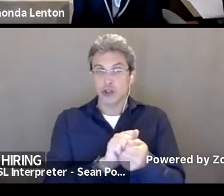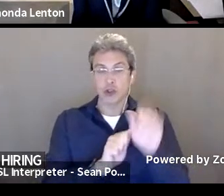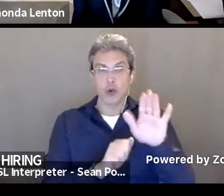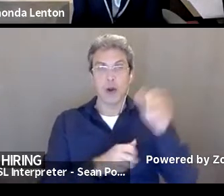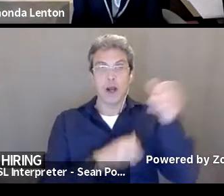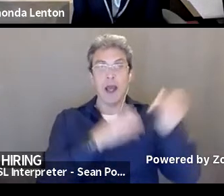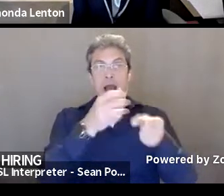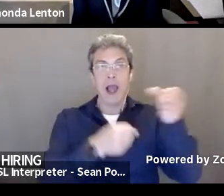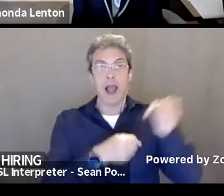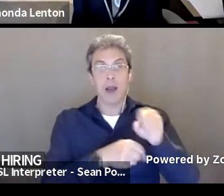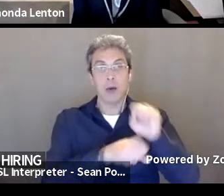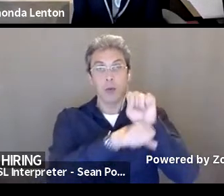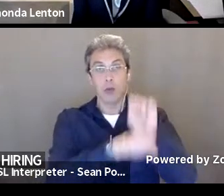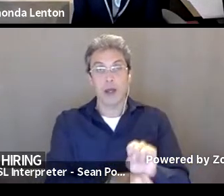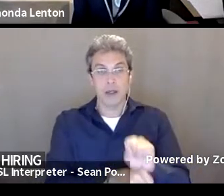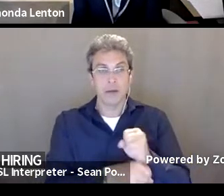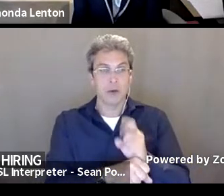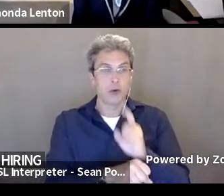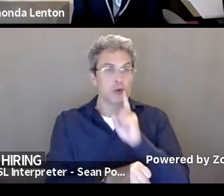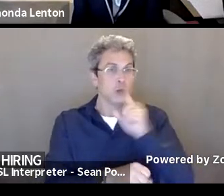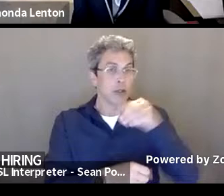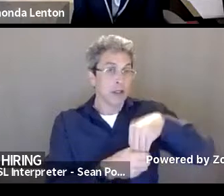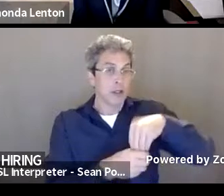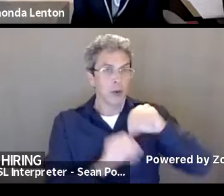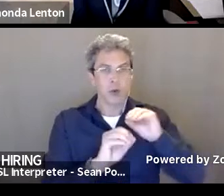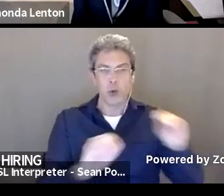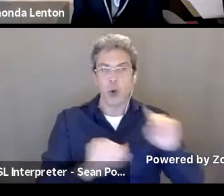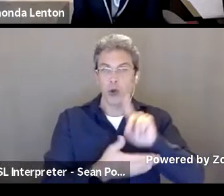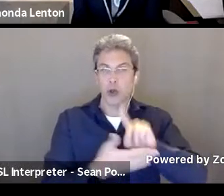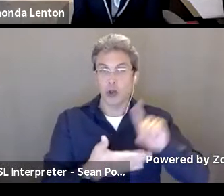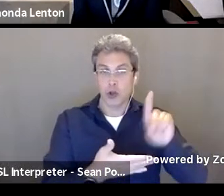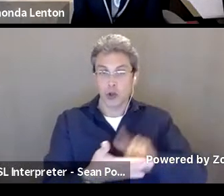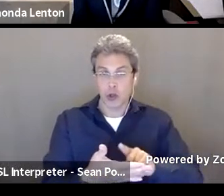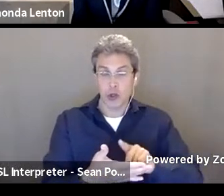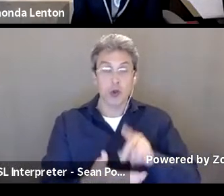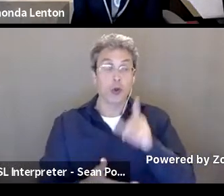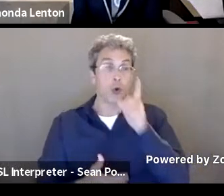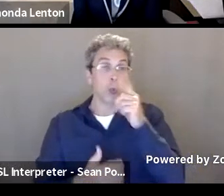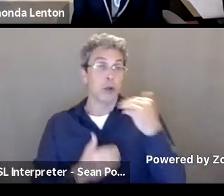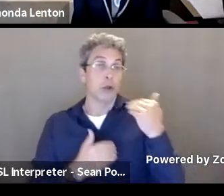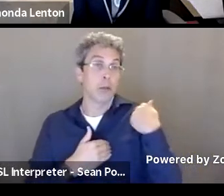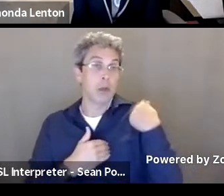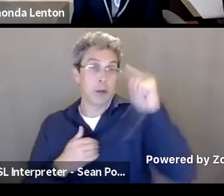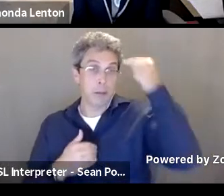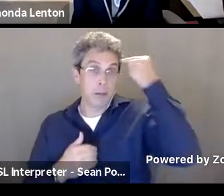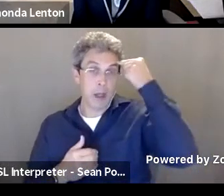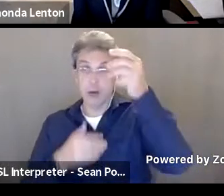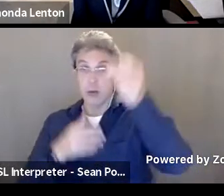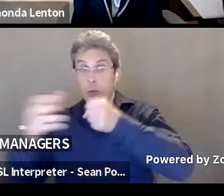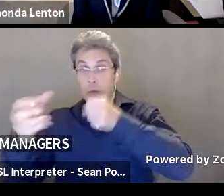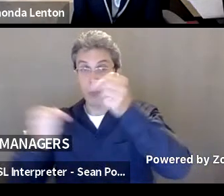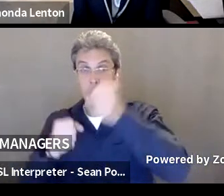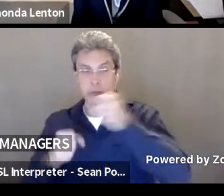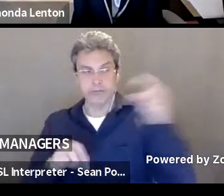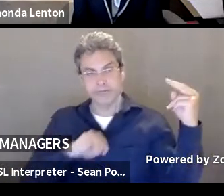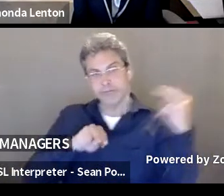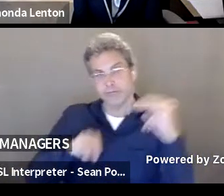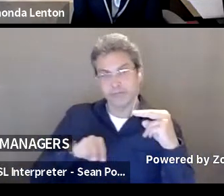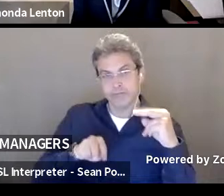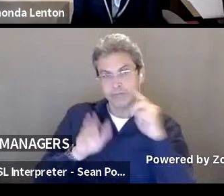for discrimination and hold hiring managers and recruiters accountable for their selections to ensure that they are